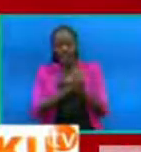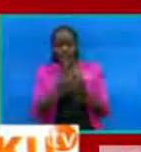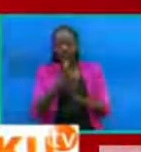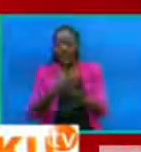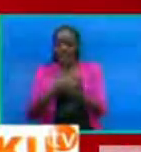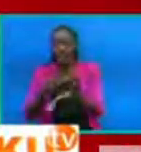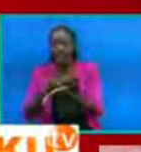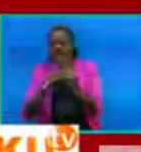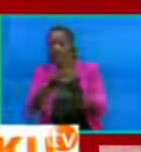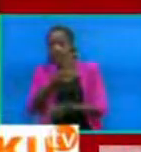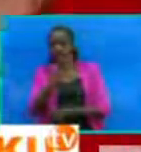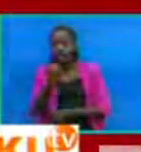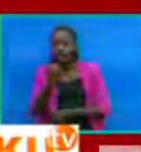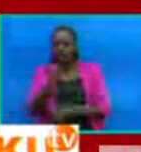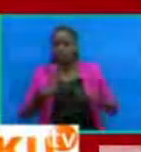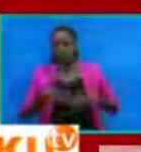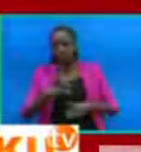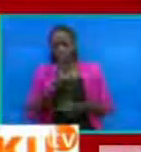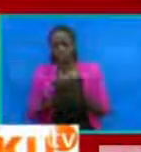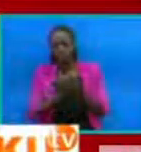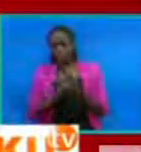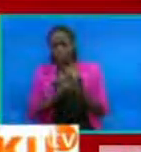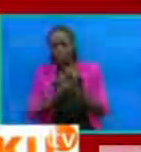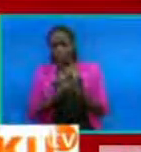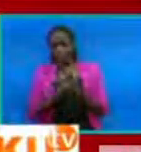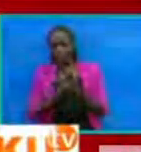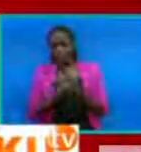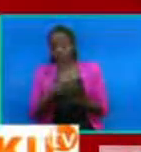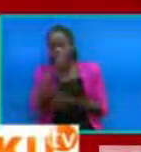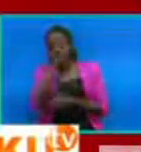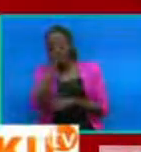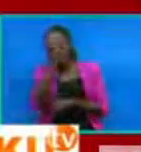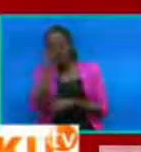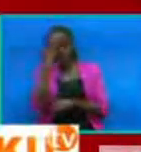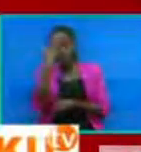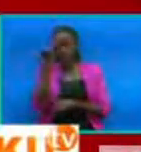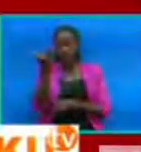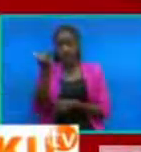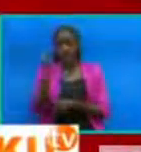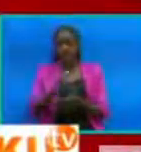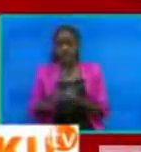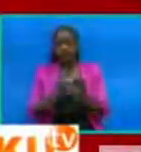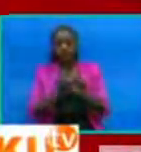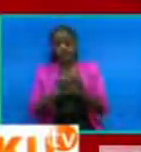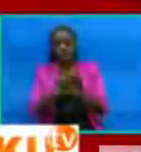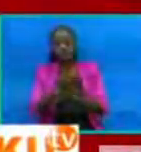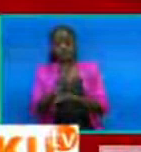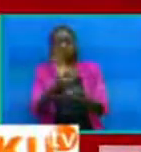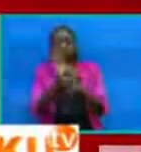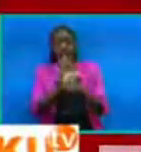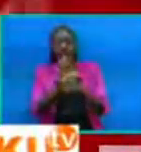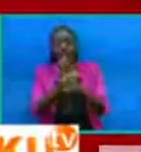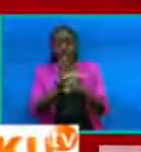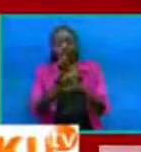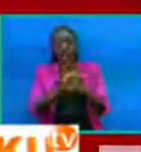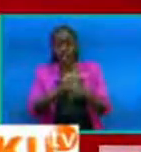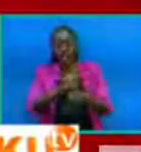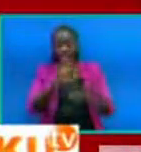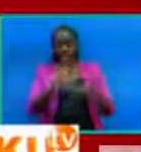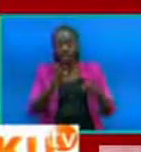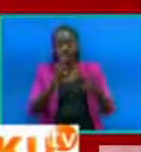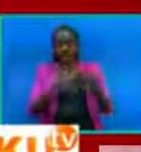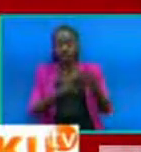because people now are ignoring it because it is not examinable, it's not contributing to the grade at the end of the year.